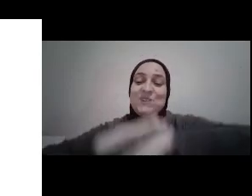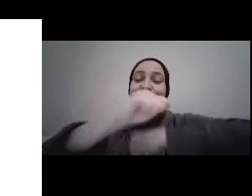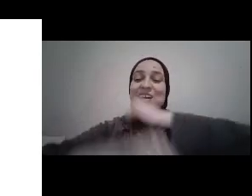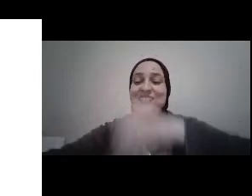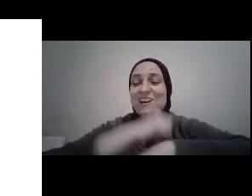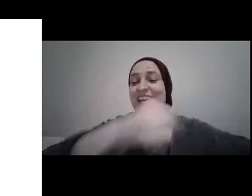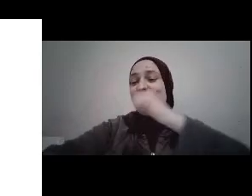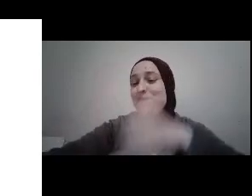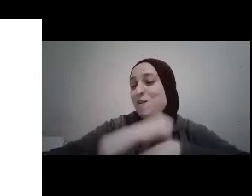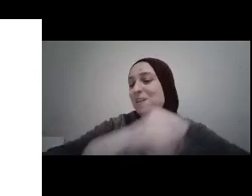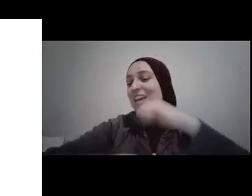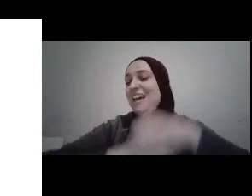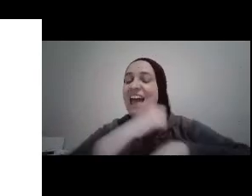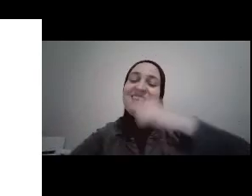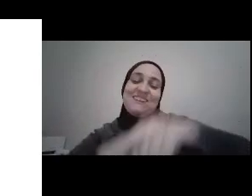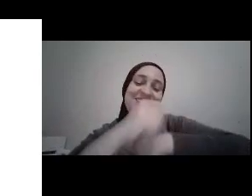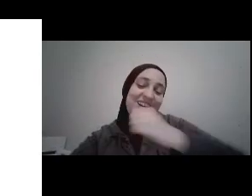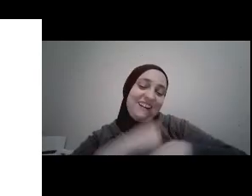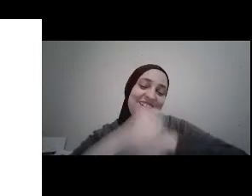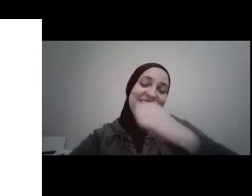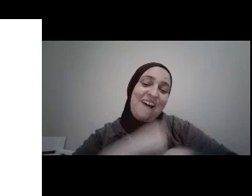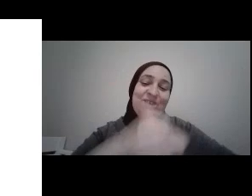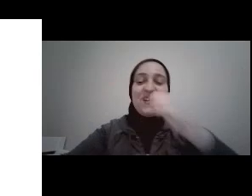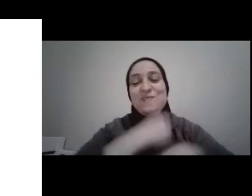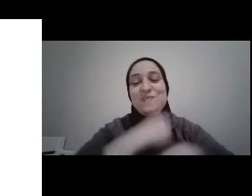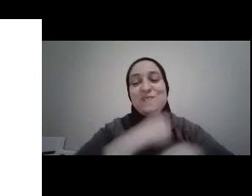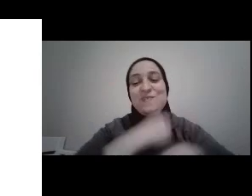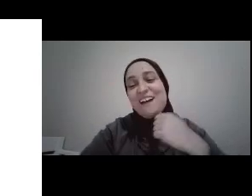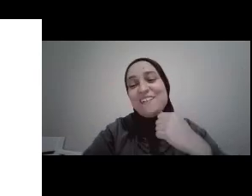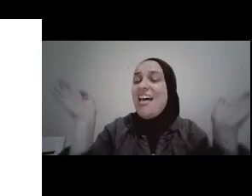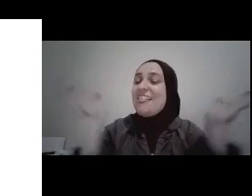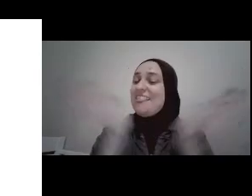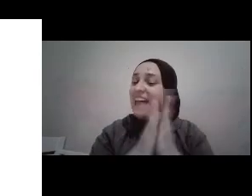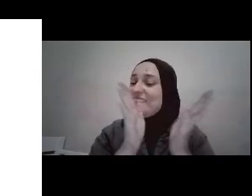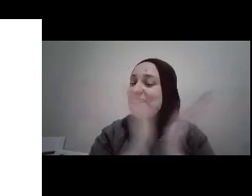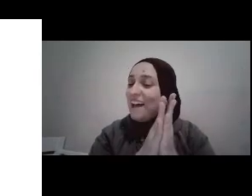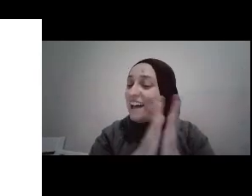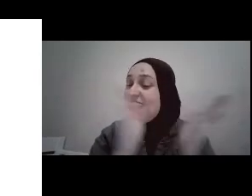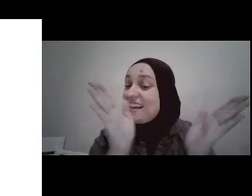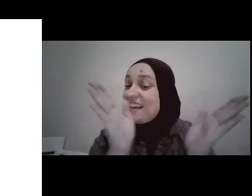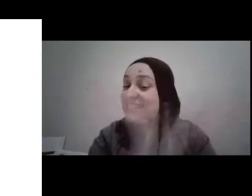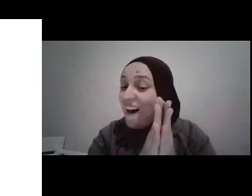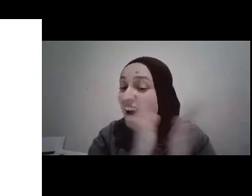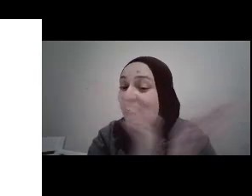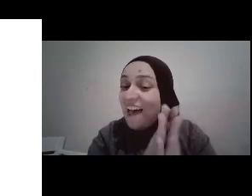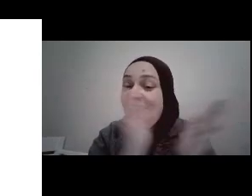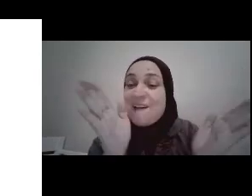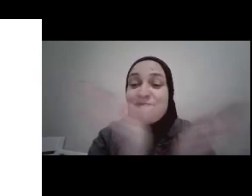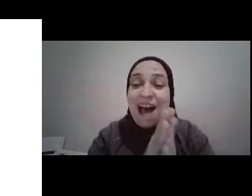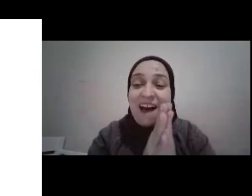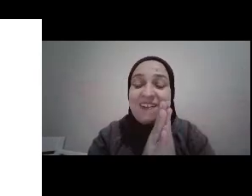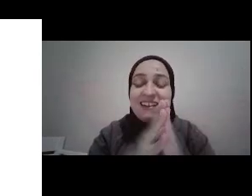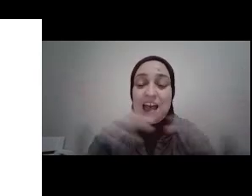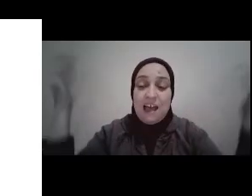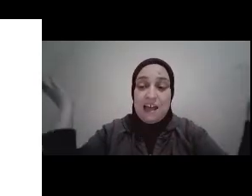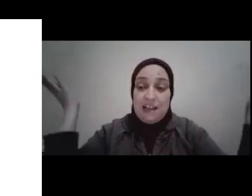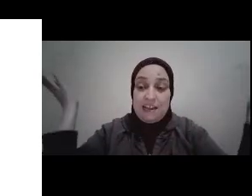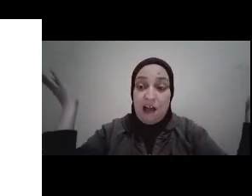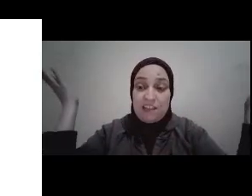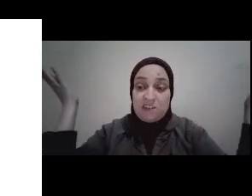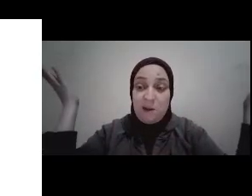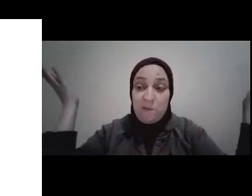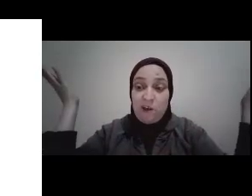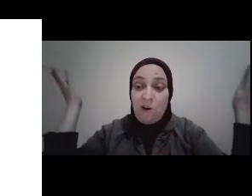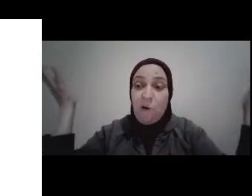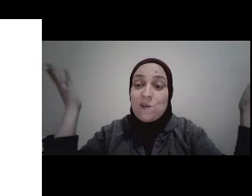You do the turkey pokey and you turn yourself around. That's what it's all about.